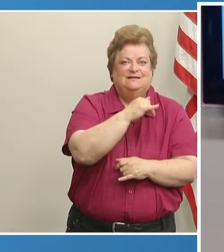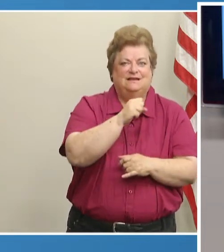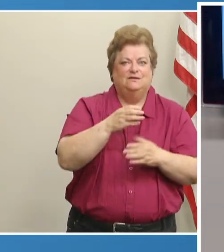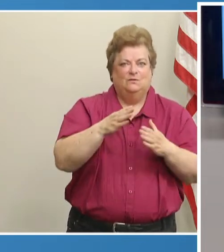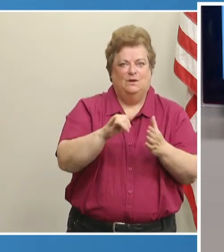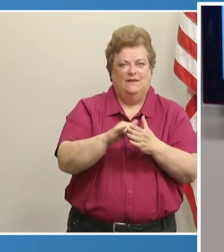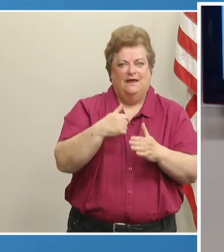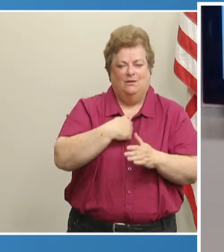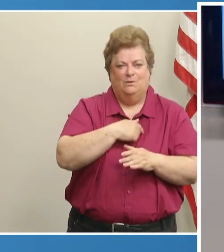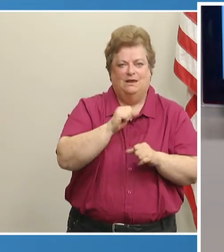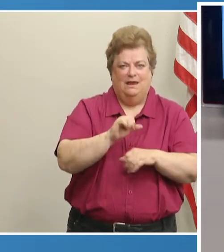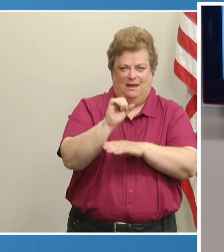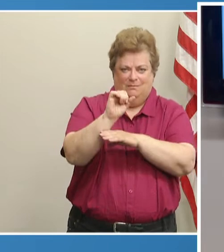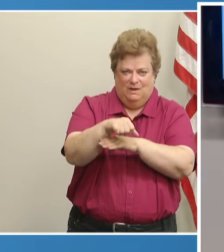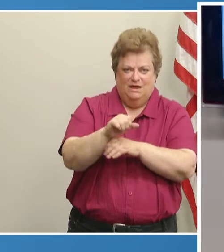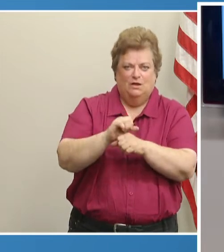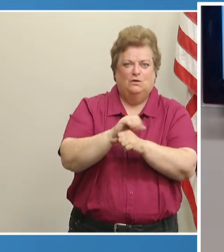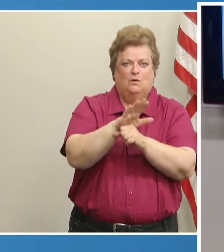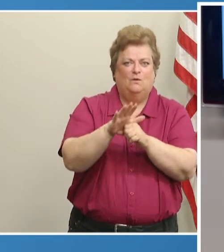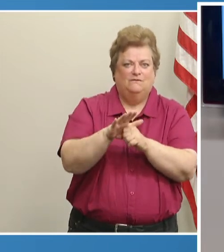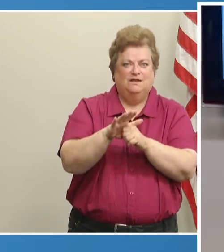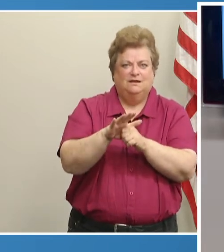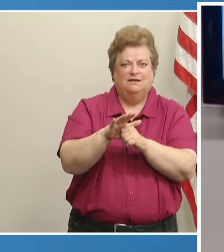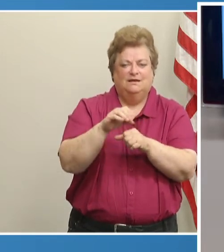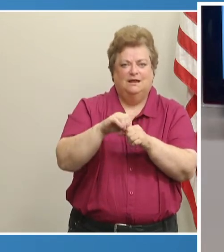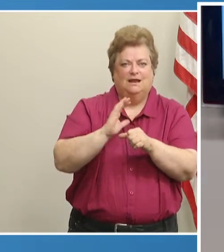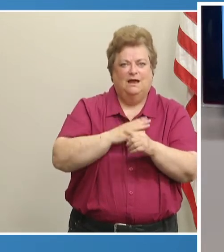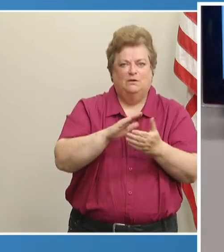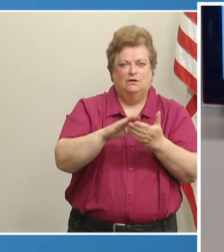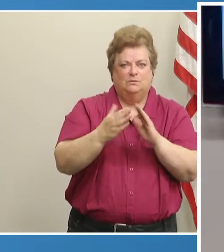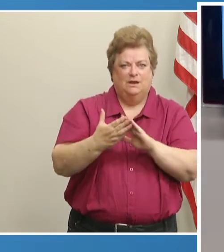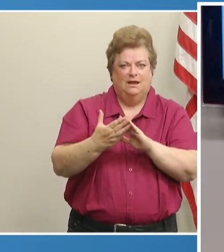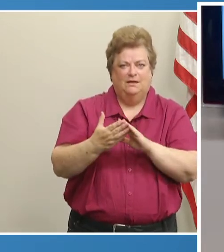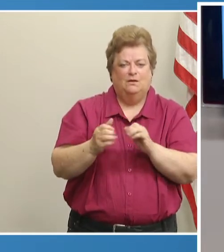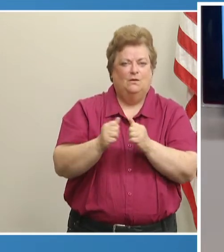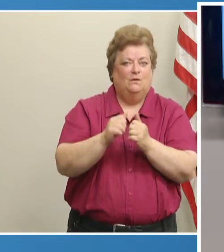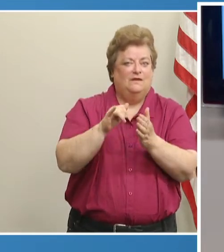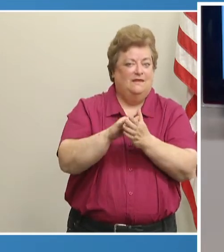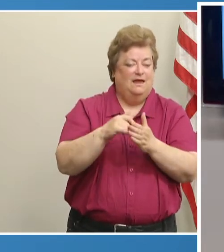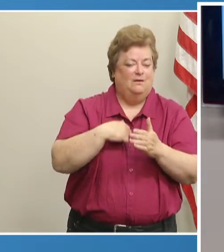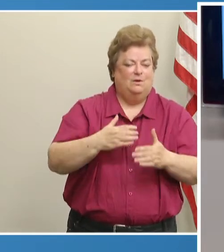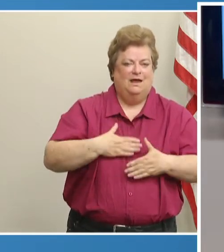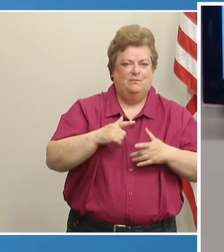going to overcome COVID-19 in our community. With